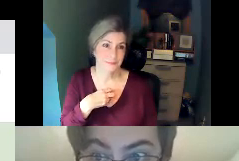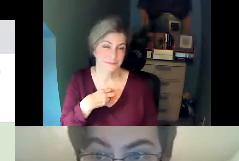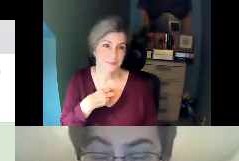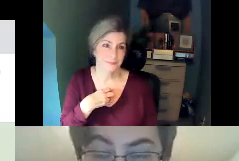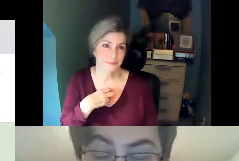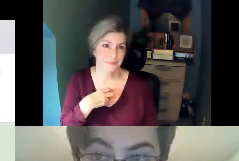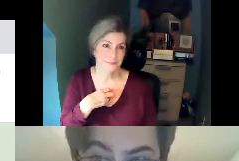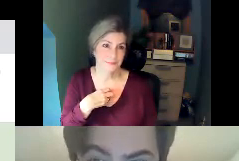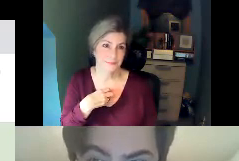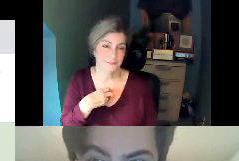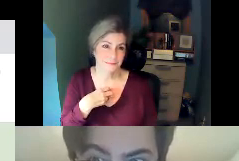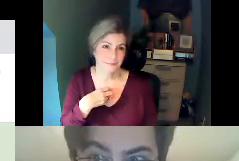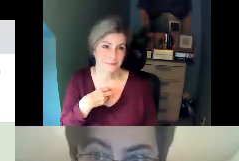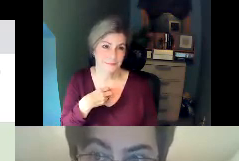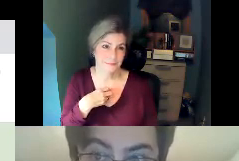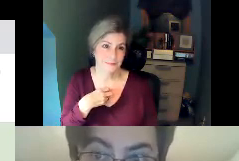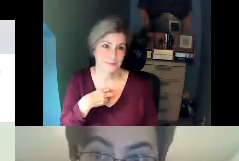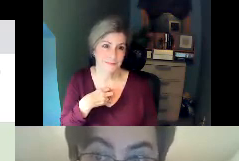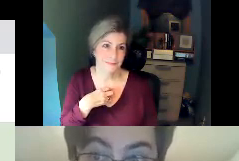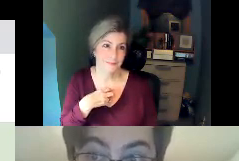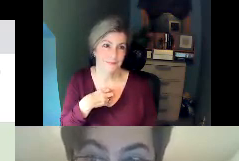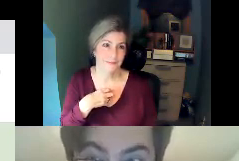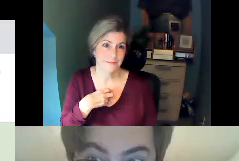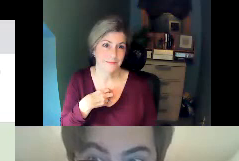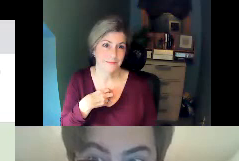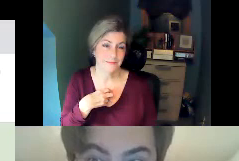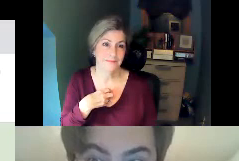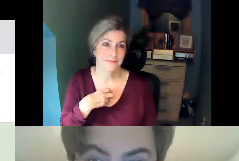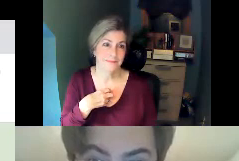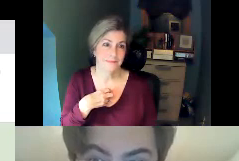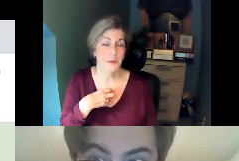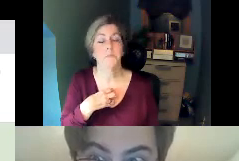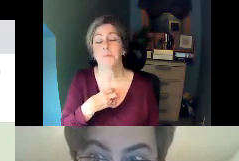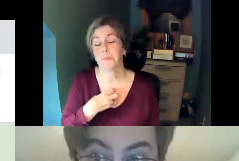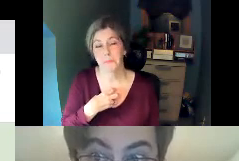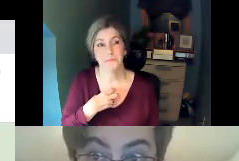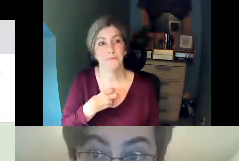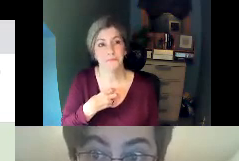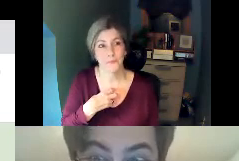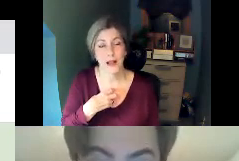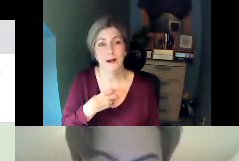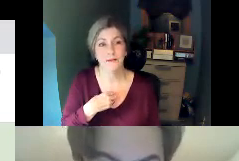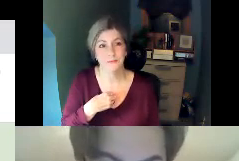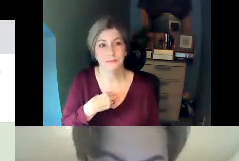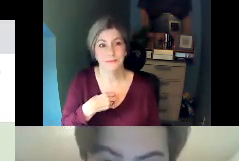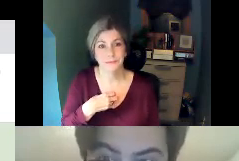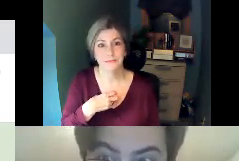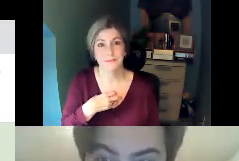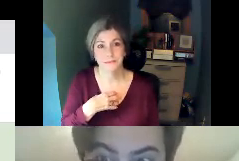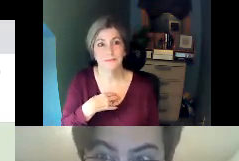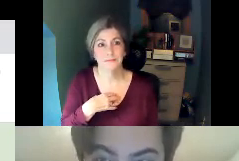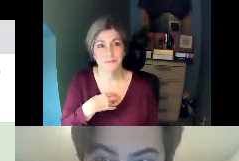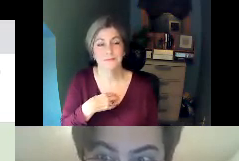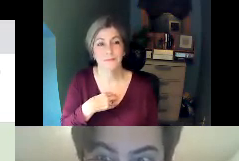and some institutions are electing not to allow release forms, just so you're aware. Wow.